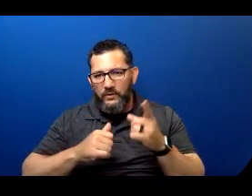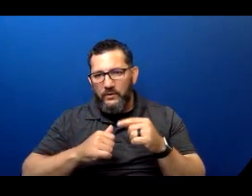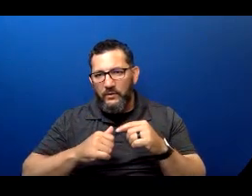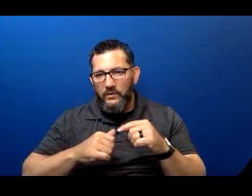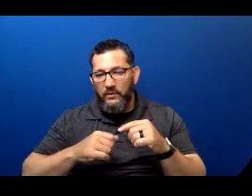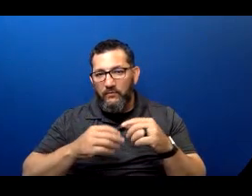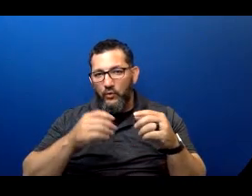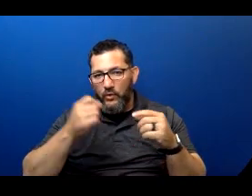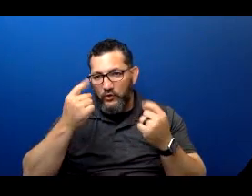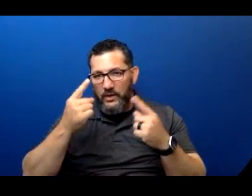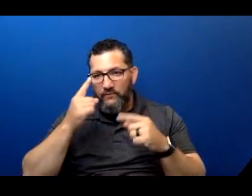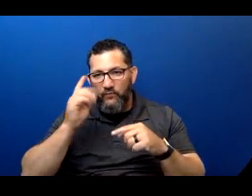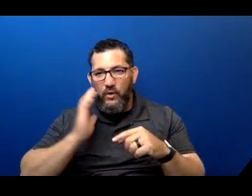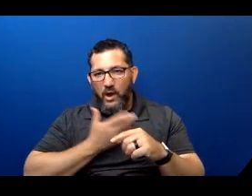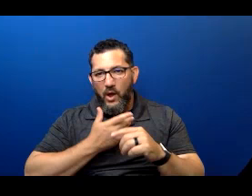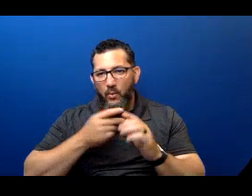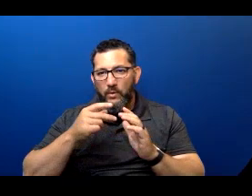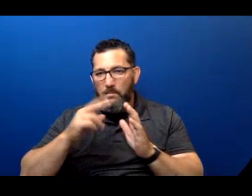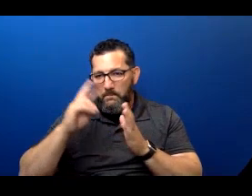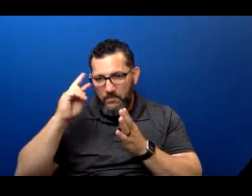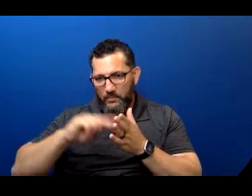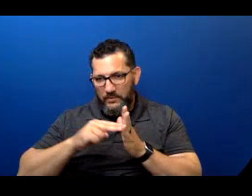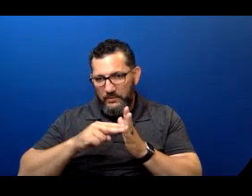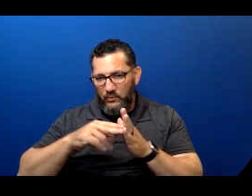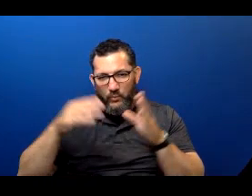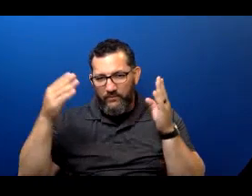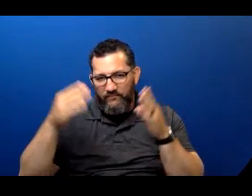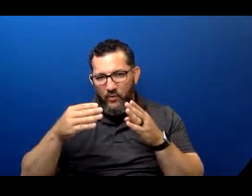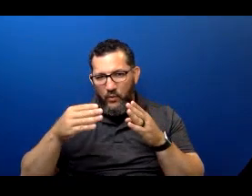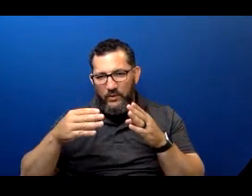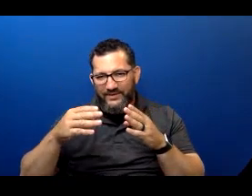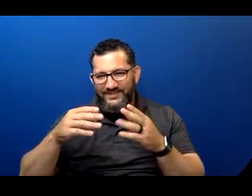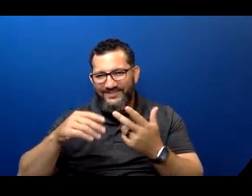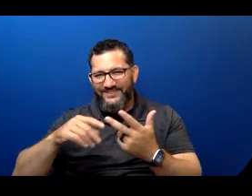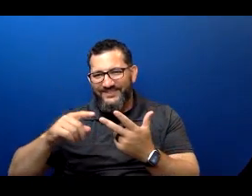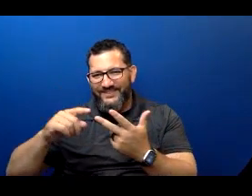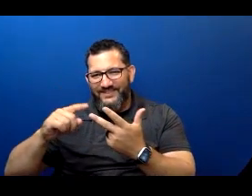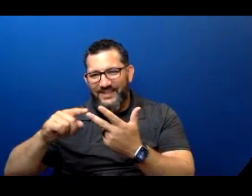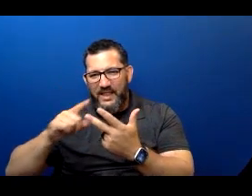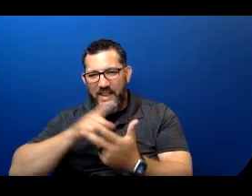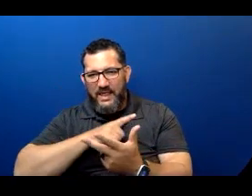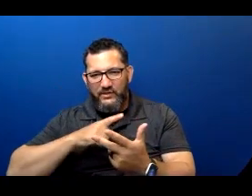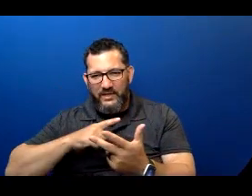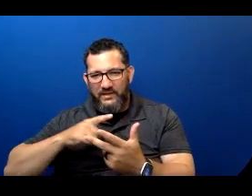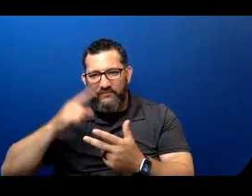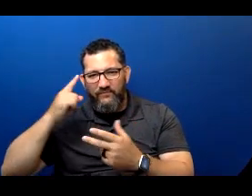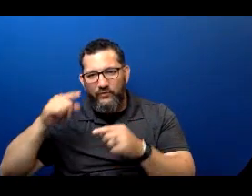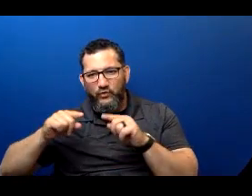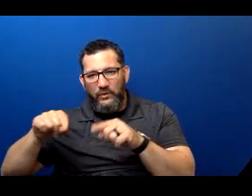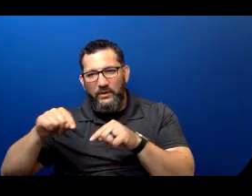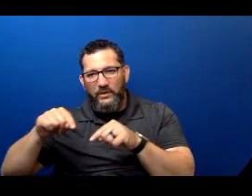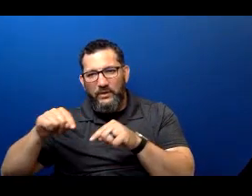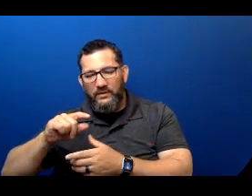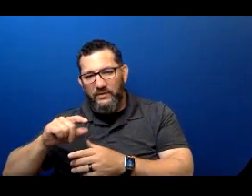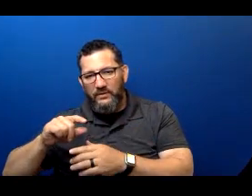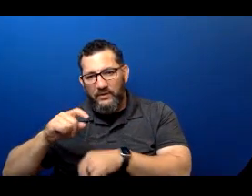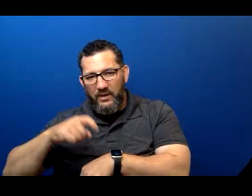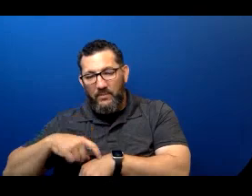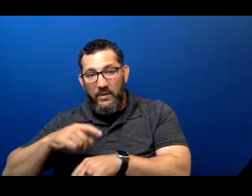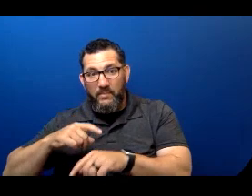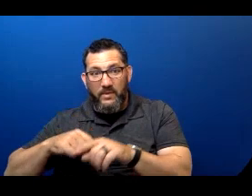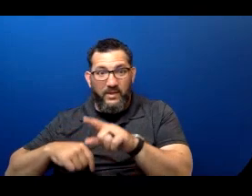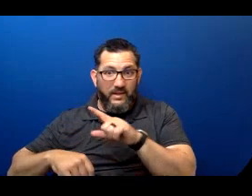understanding that for our purposes, we really do focus on the legislative branch during this period of time. But to your far left, you